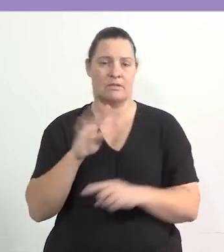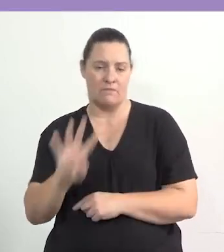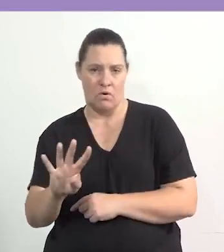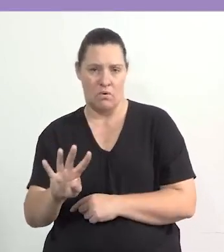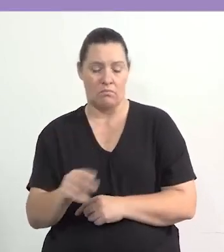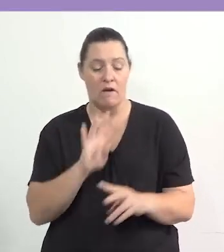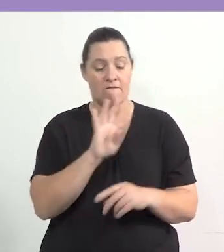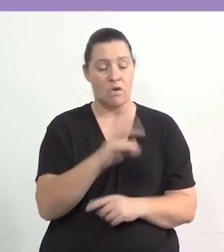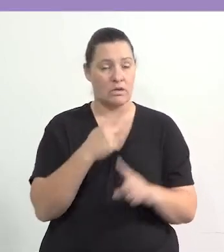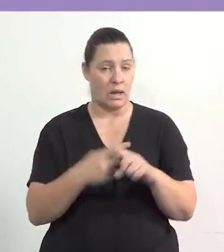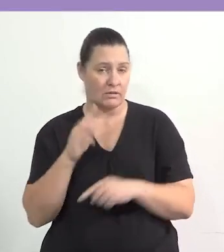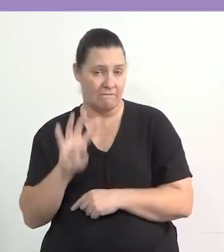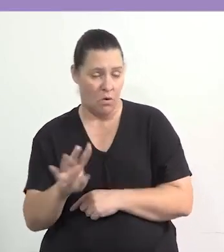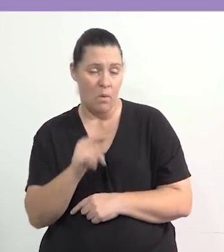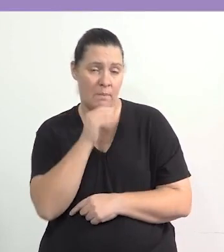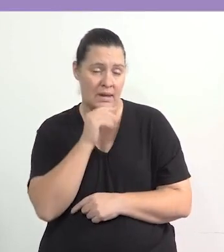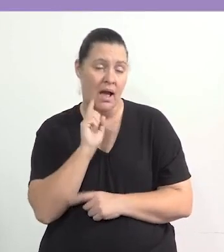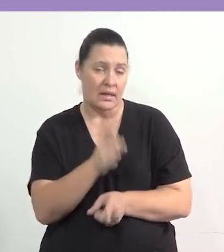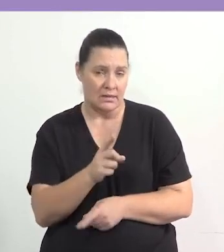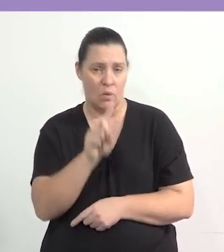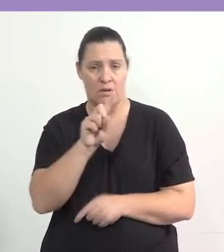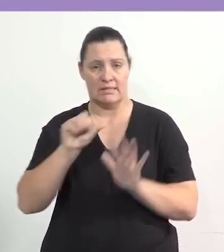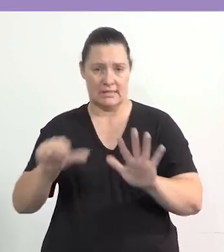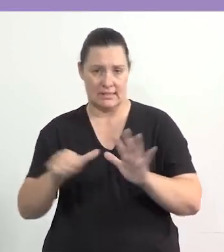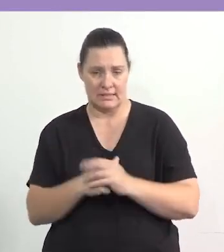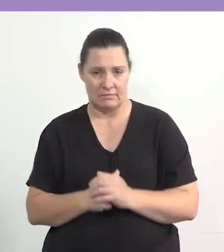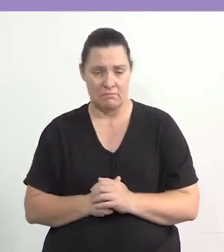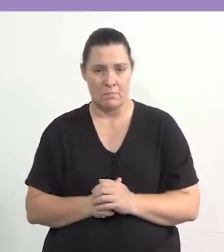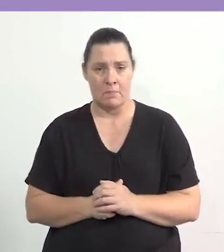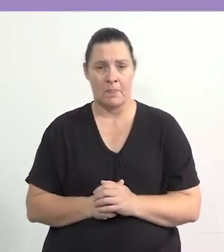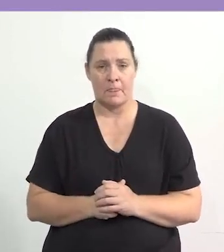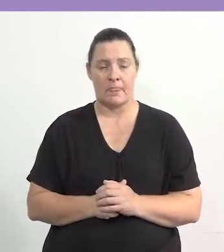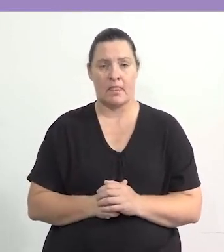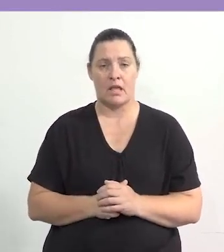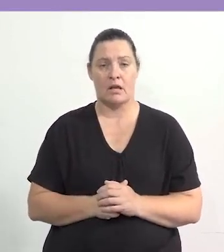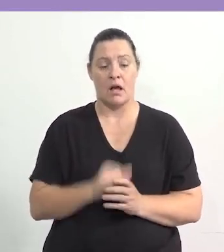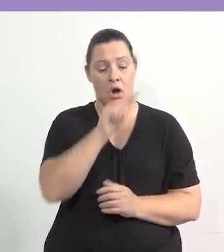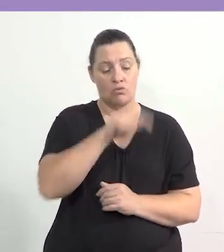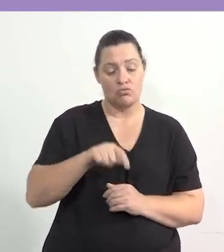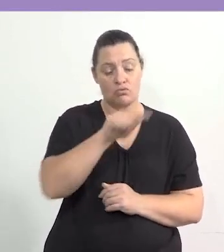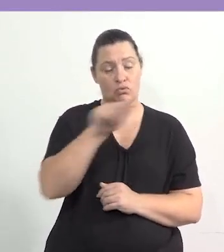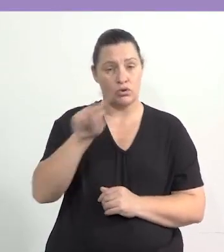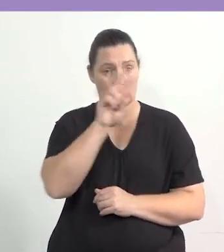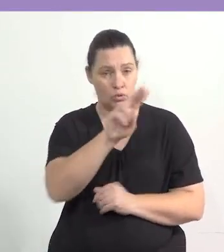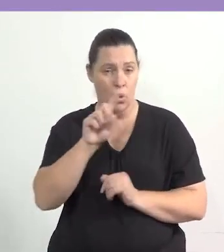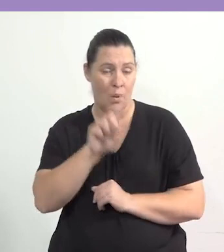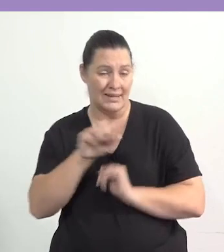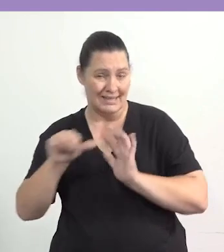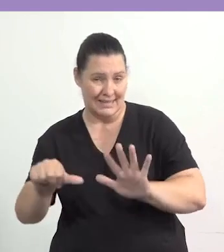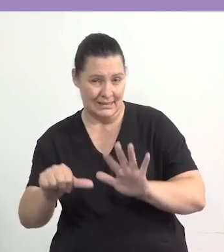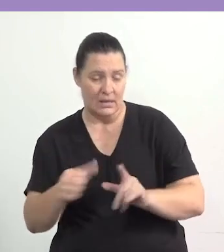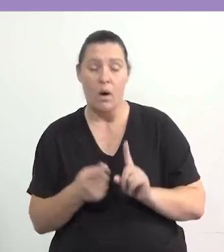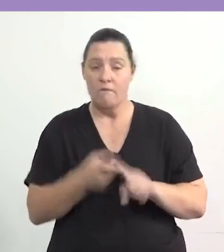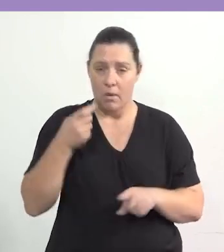4. And 4 times 4 is 16. What is the square root of 16? Now,